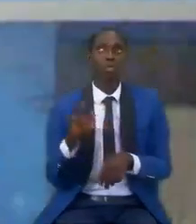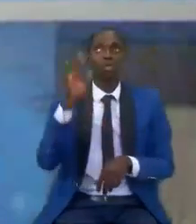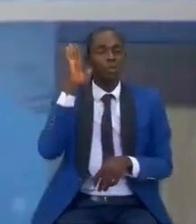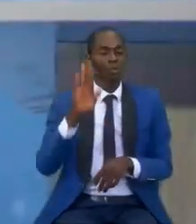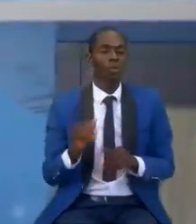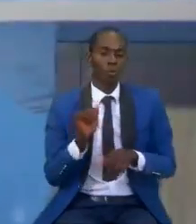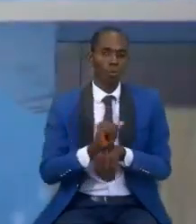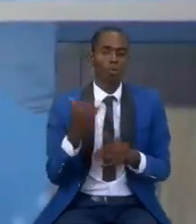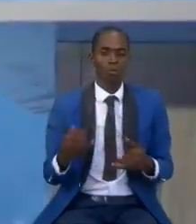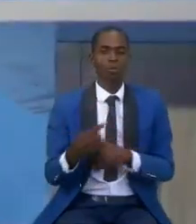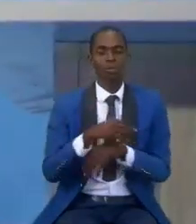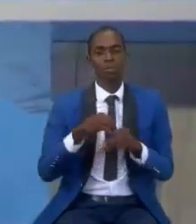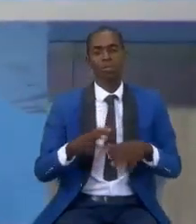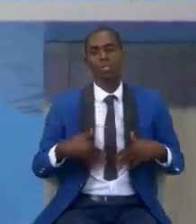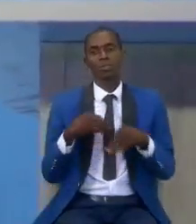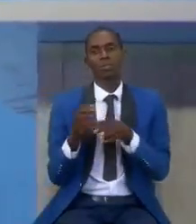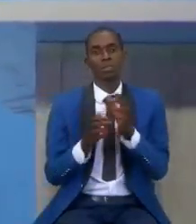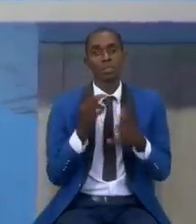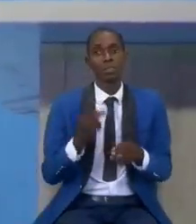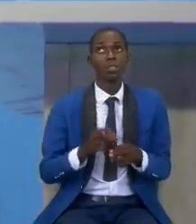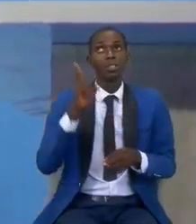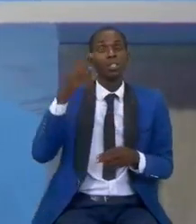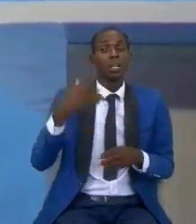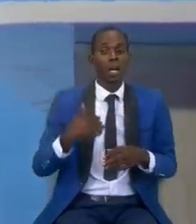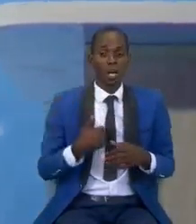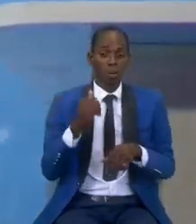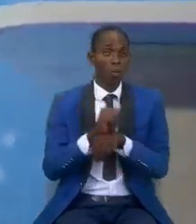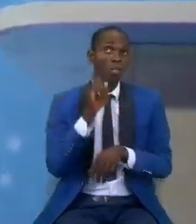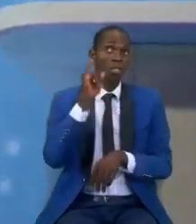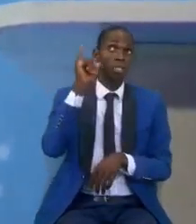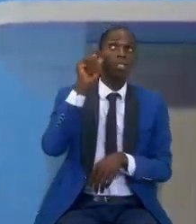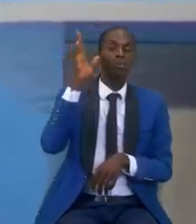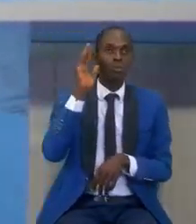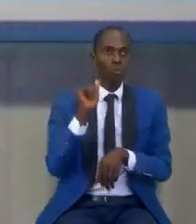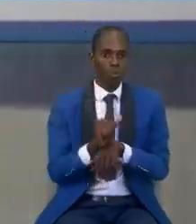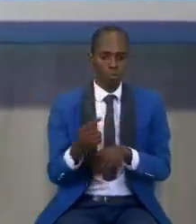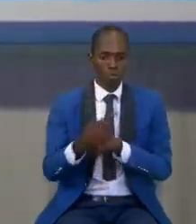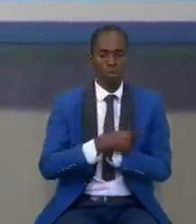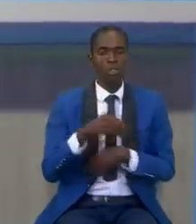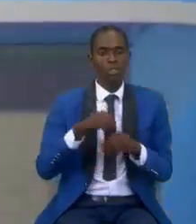walk today in your case. The Lord walking with them and